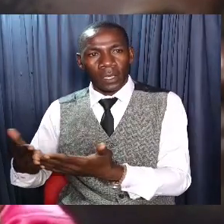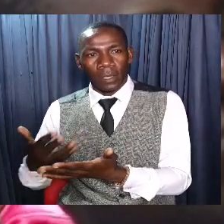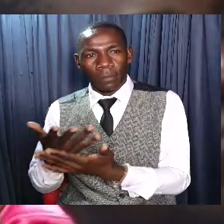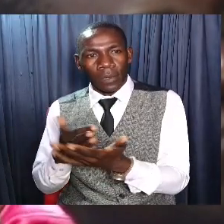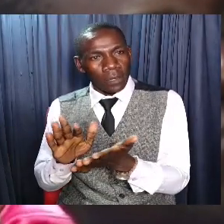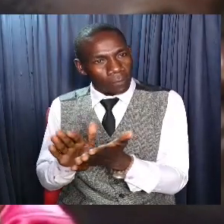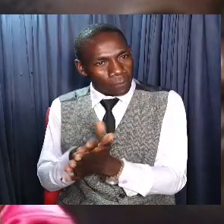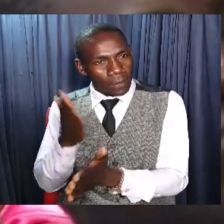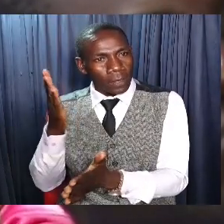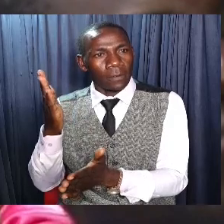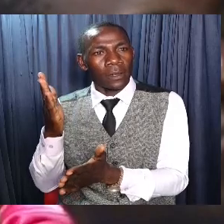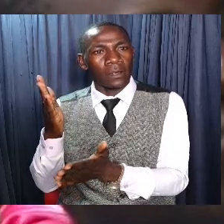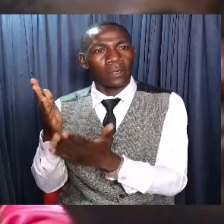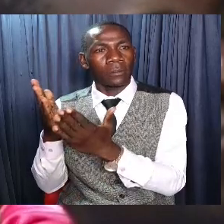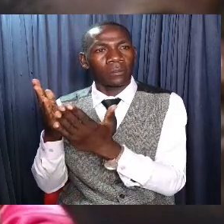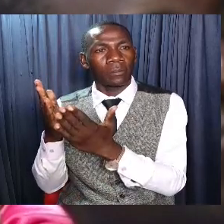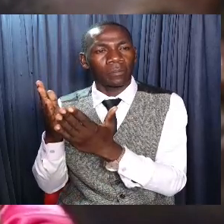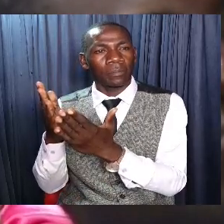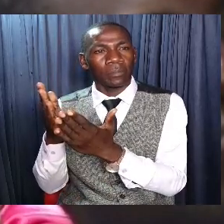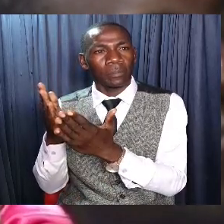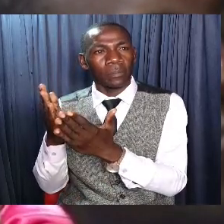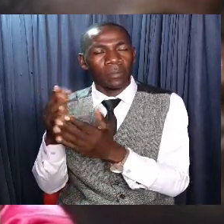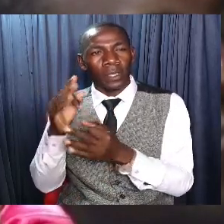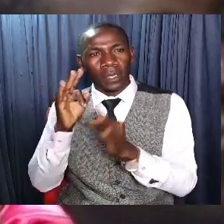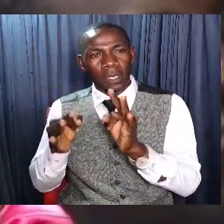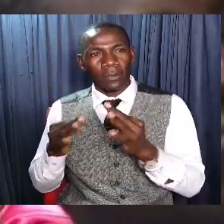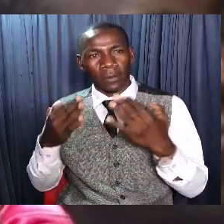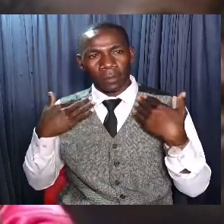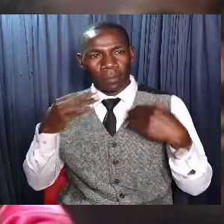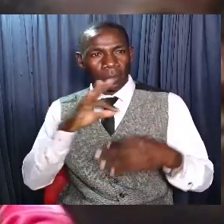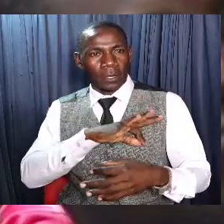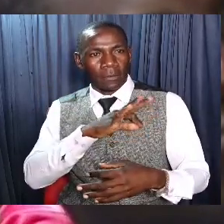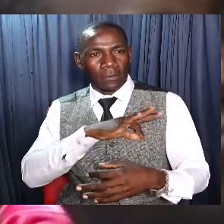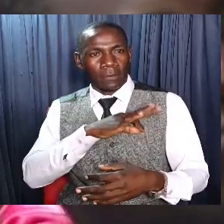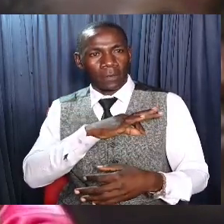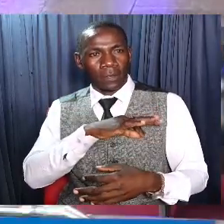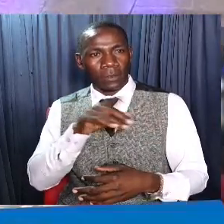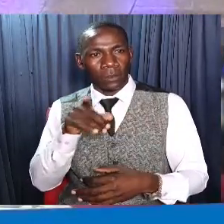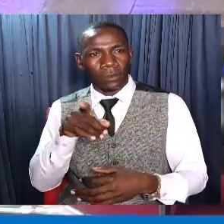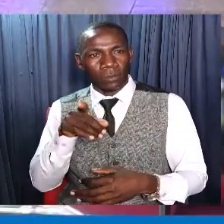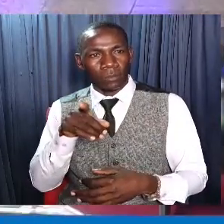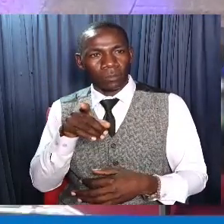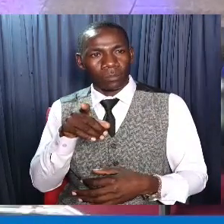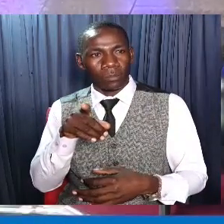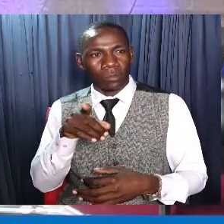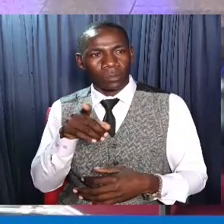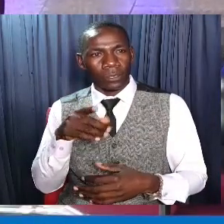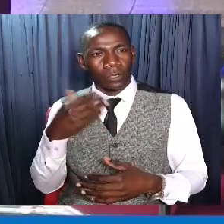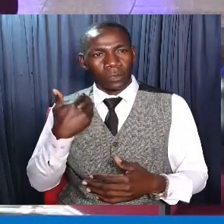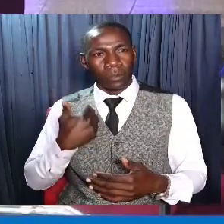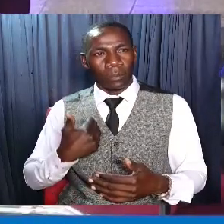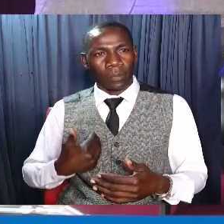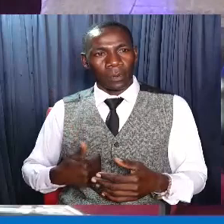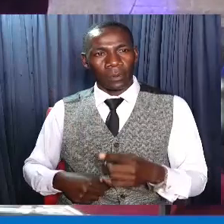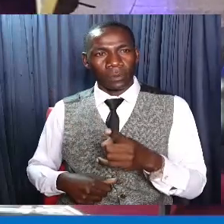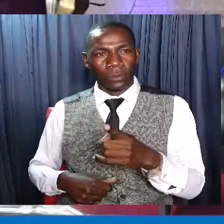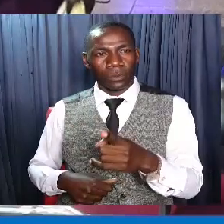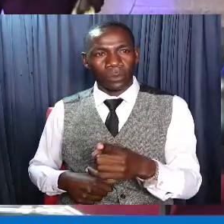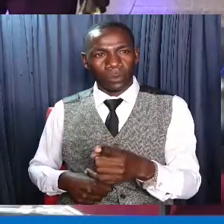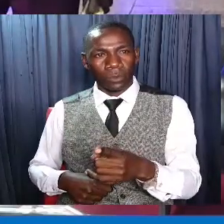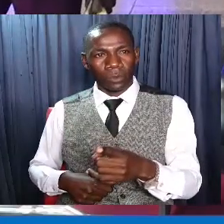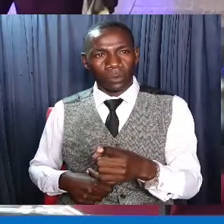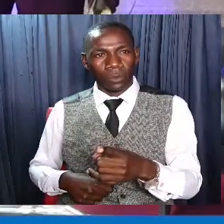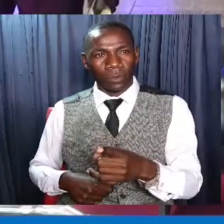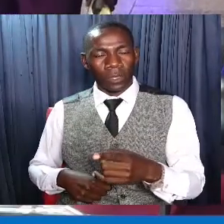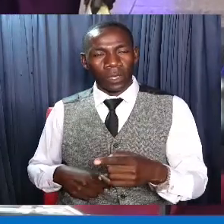I go and donate my blood straight away. Kama zitakufaa. If it will benefit you. Fanyiwa operation. That you may be operated.